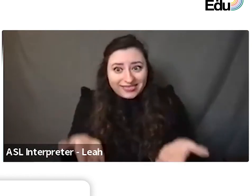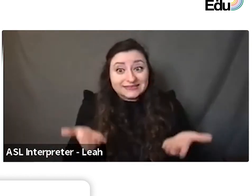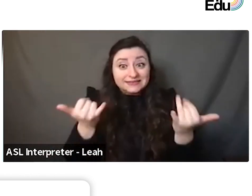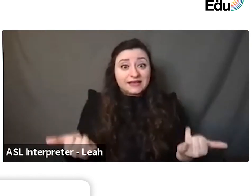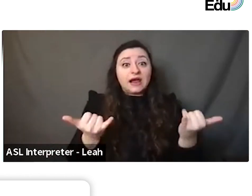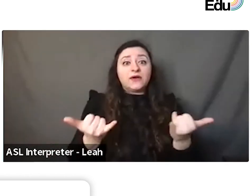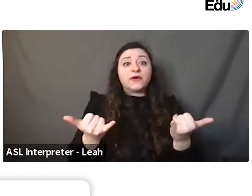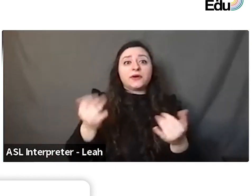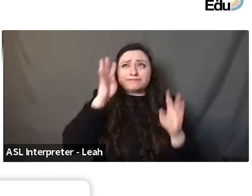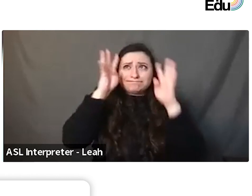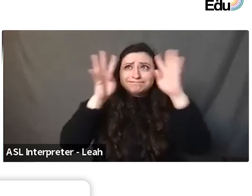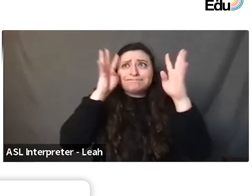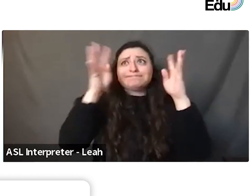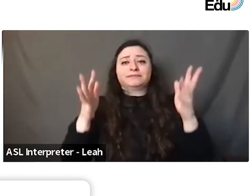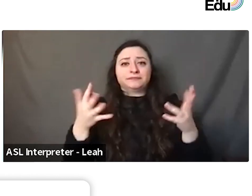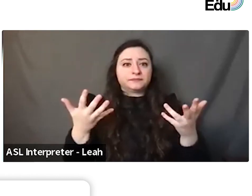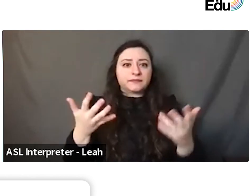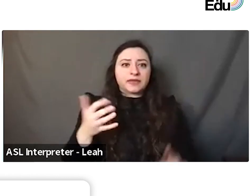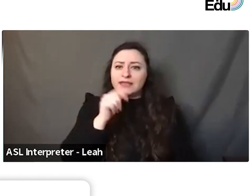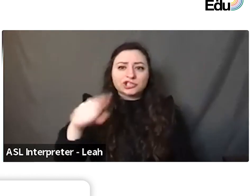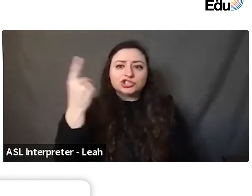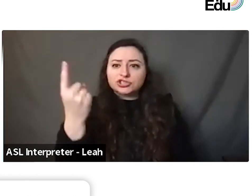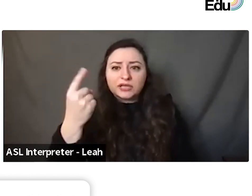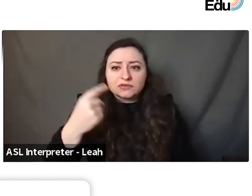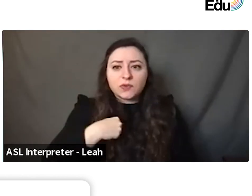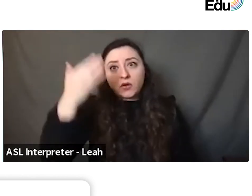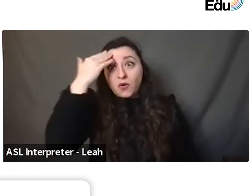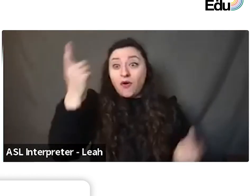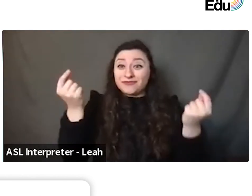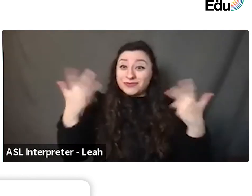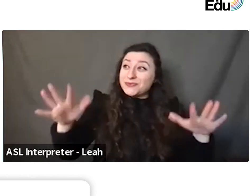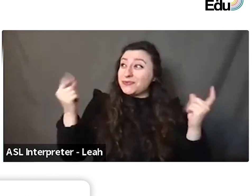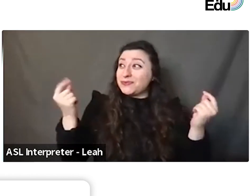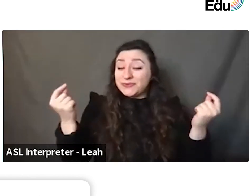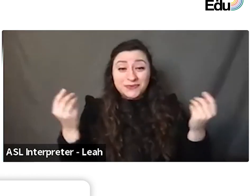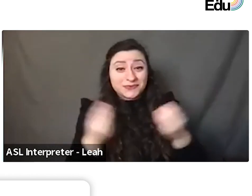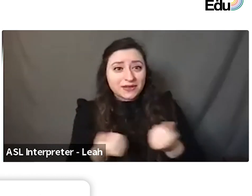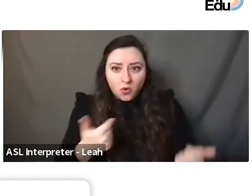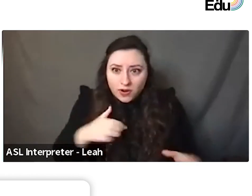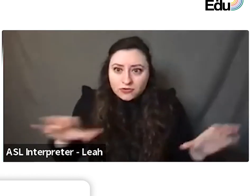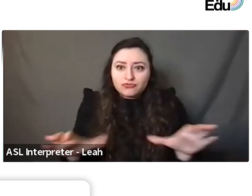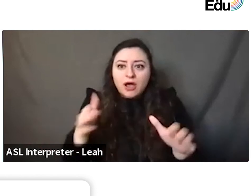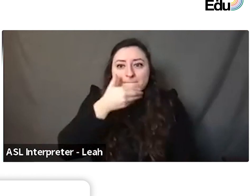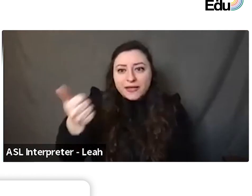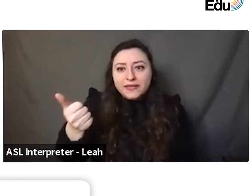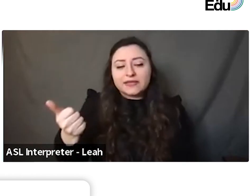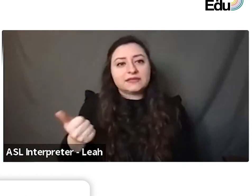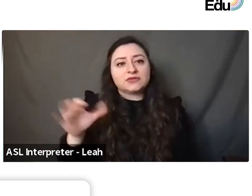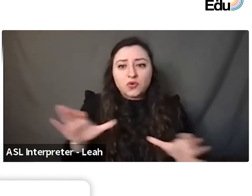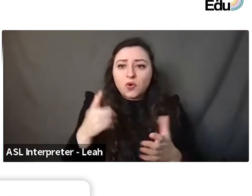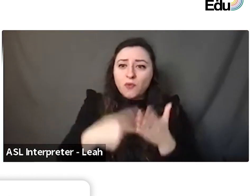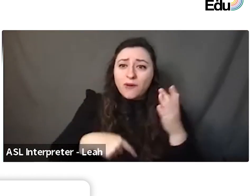are brainstorming together. This isn't just something that we all know what to do with, you know, we are trying our best, doing what we